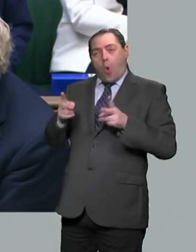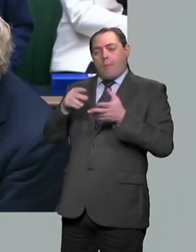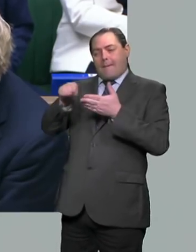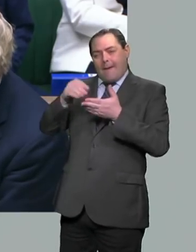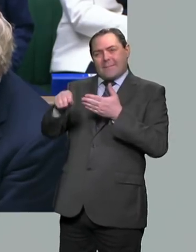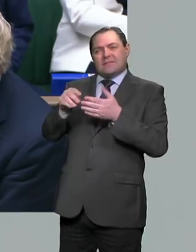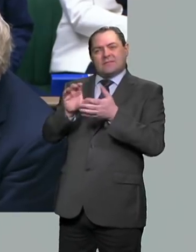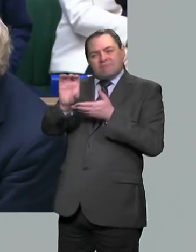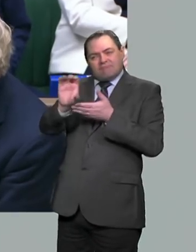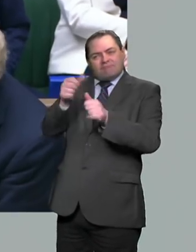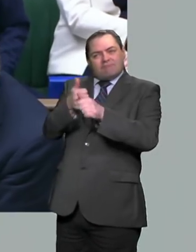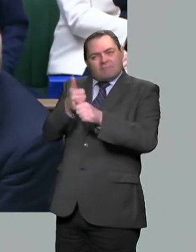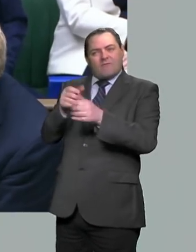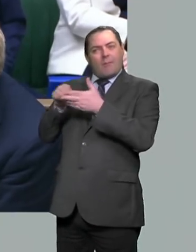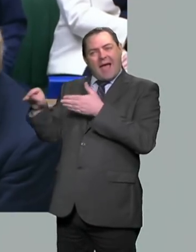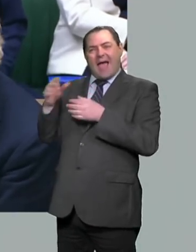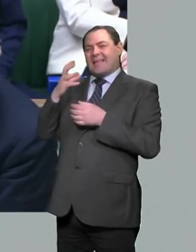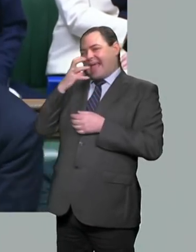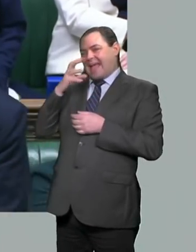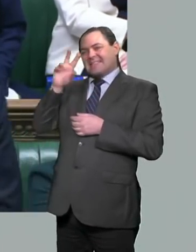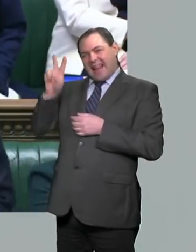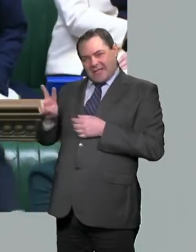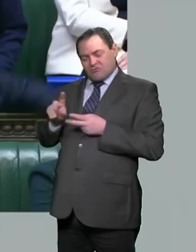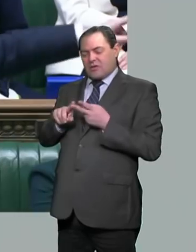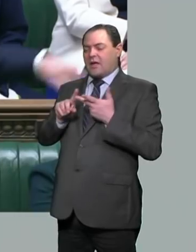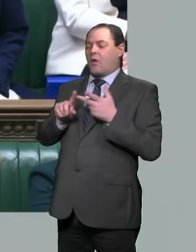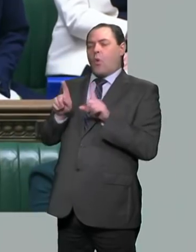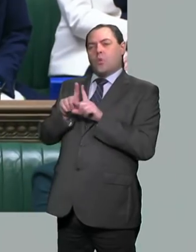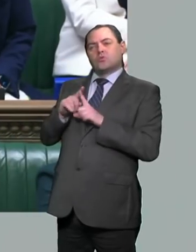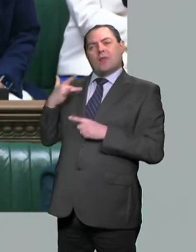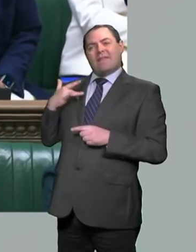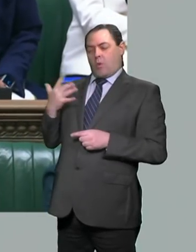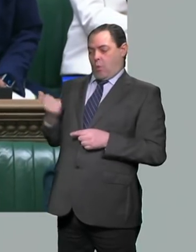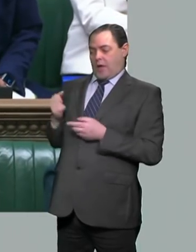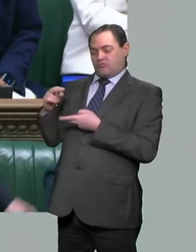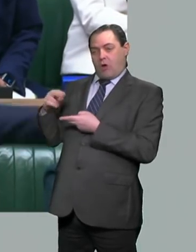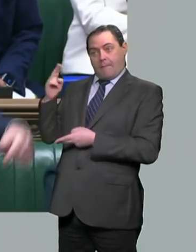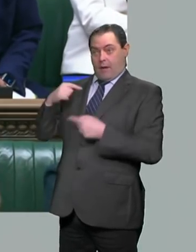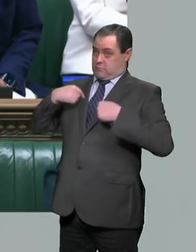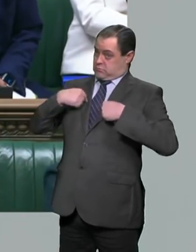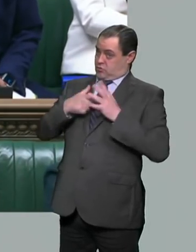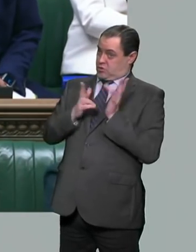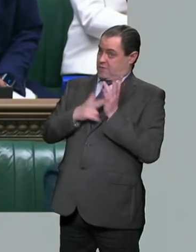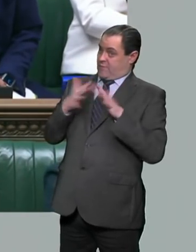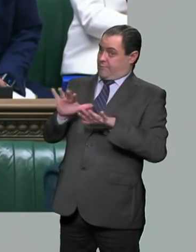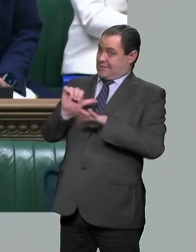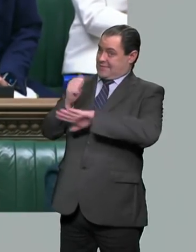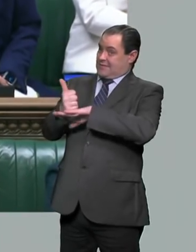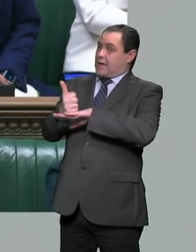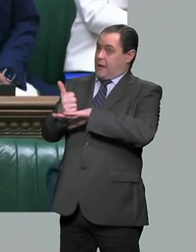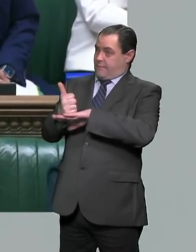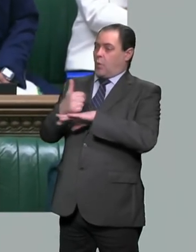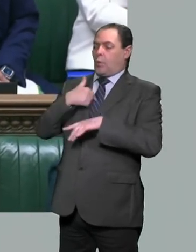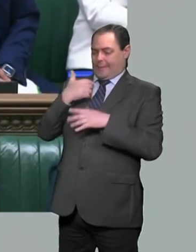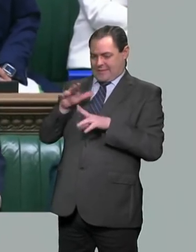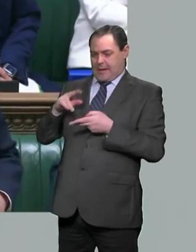that this country would expect, lifting the living wage, which this party, Mr. Speaker, introduced. This government has